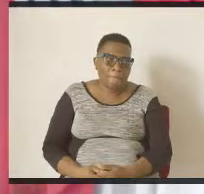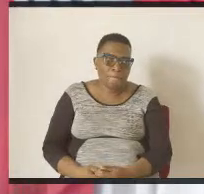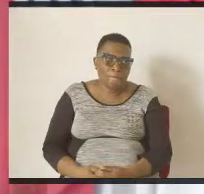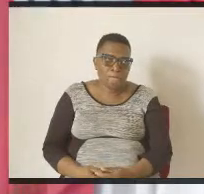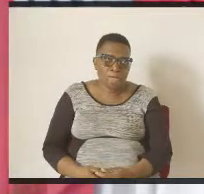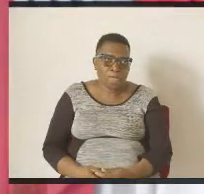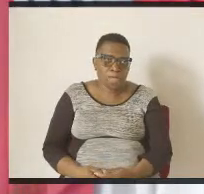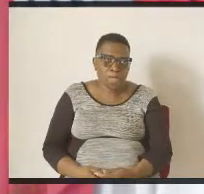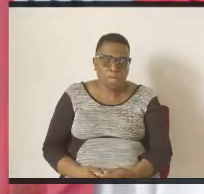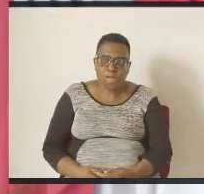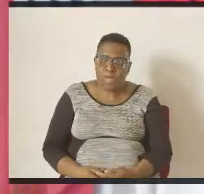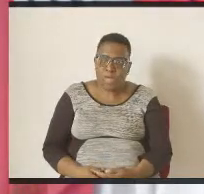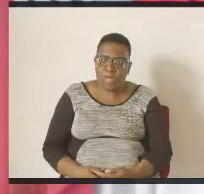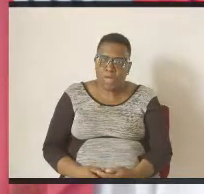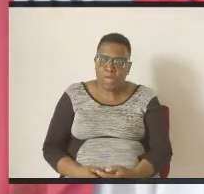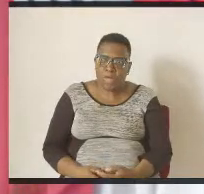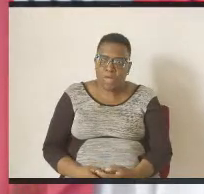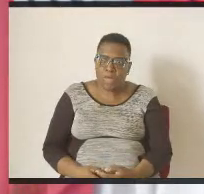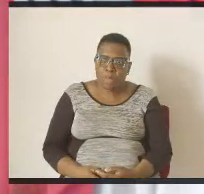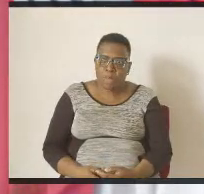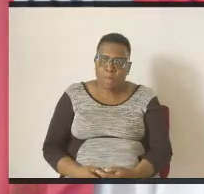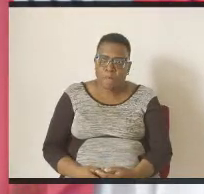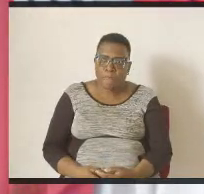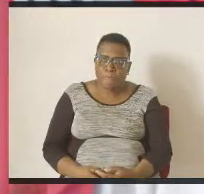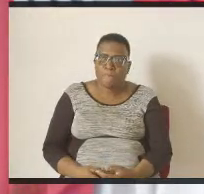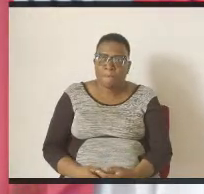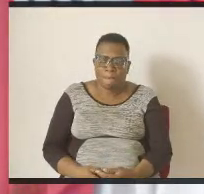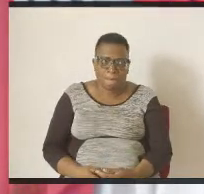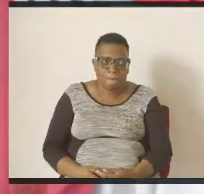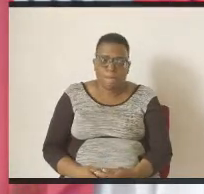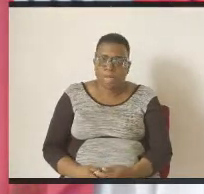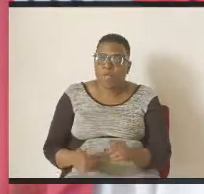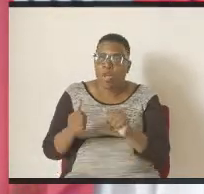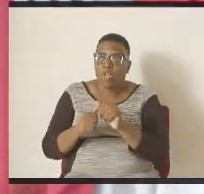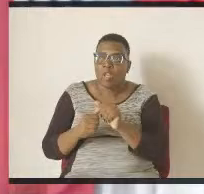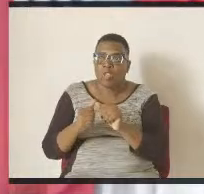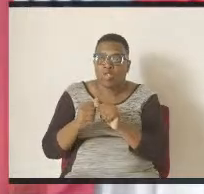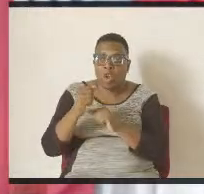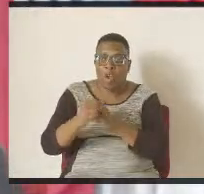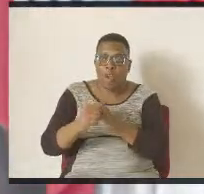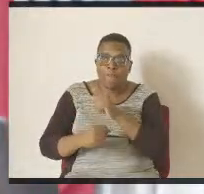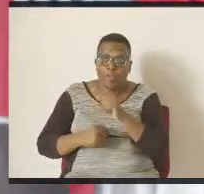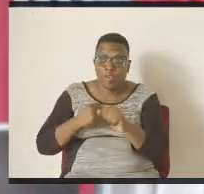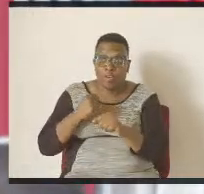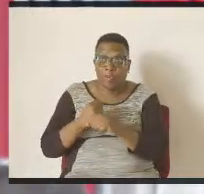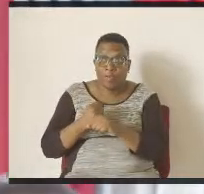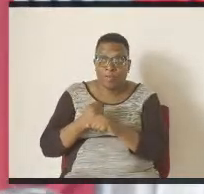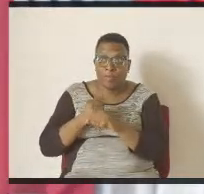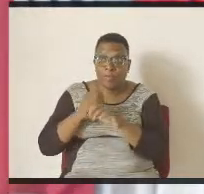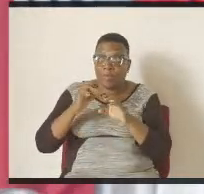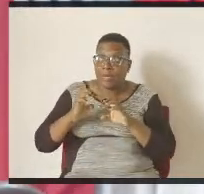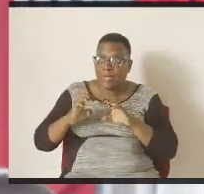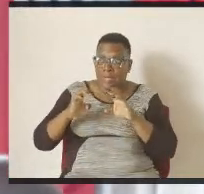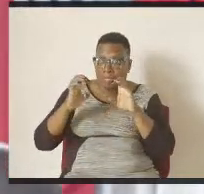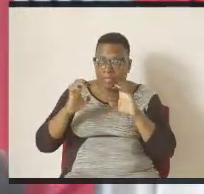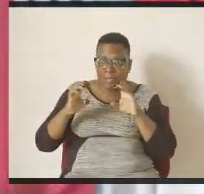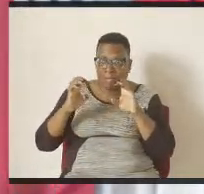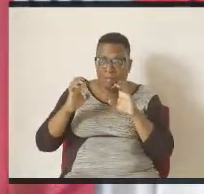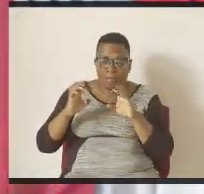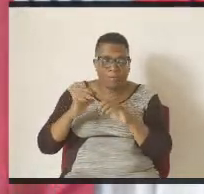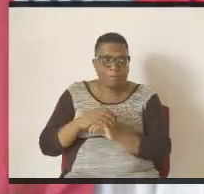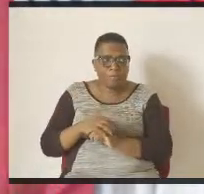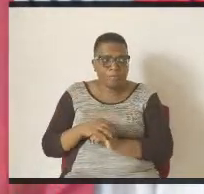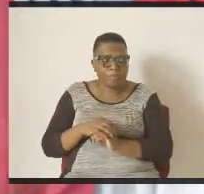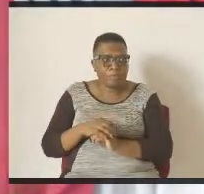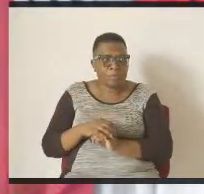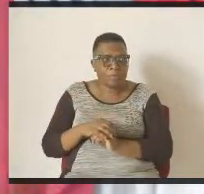All right? Hey, here's the opportunity. Every year, there's this custom. I can get away, give a prisoner away. Do you